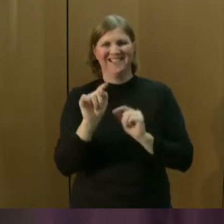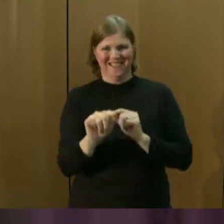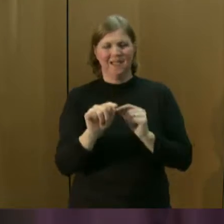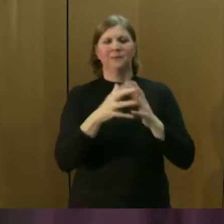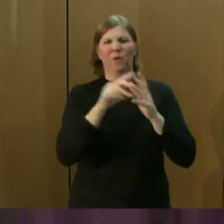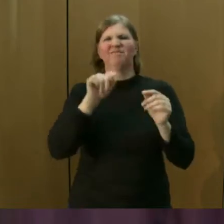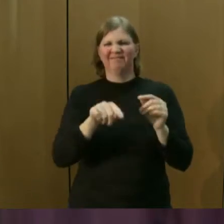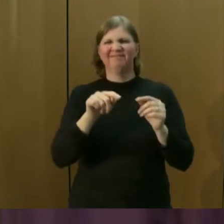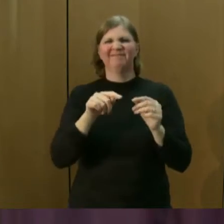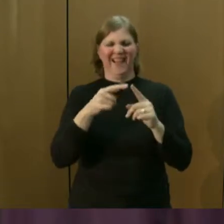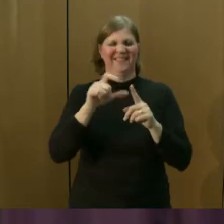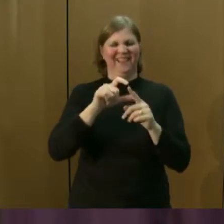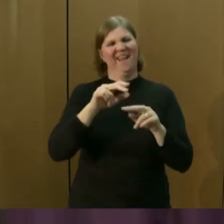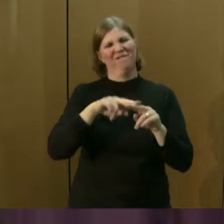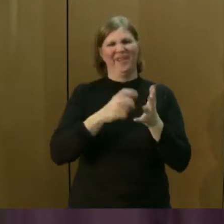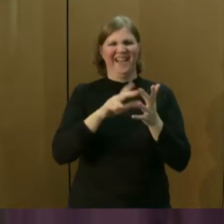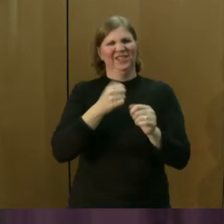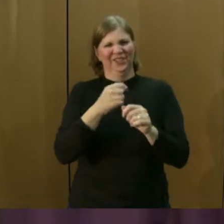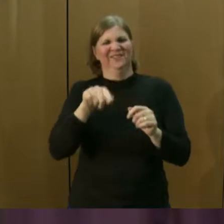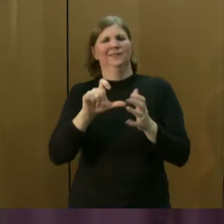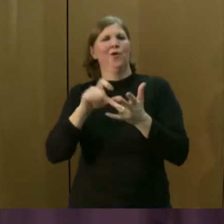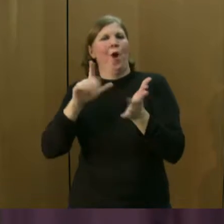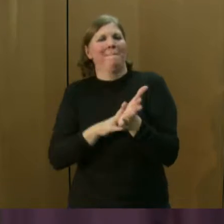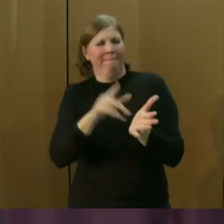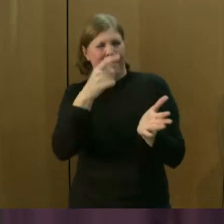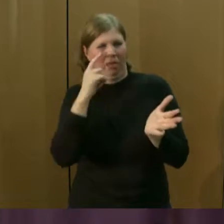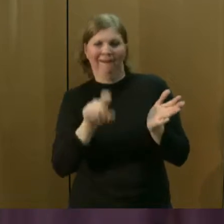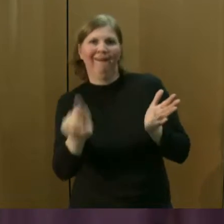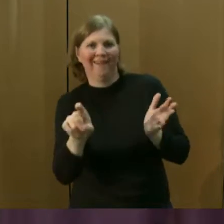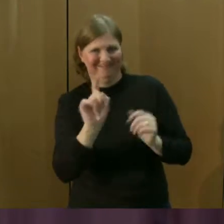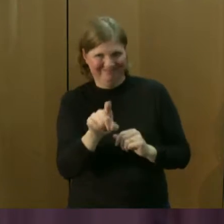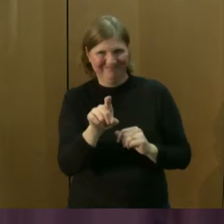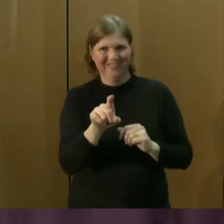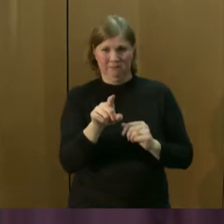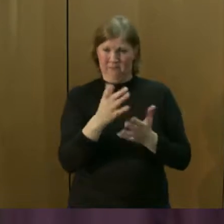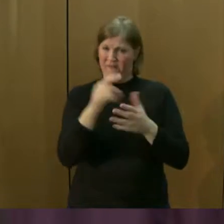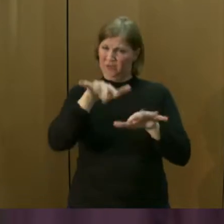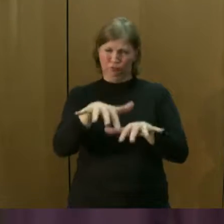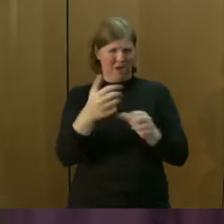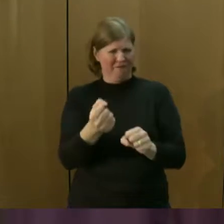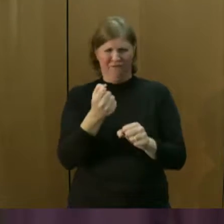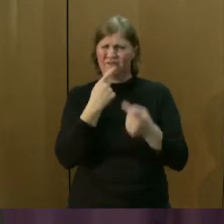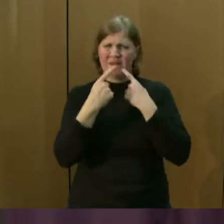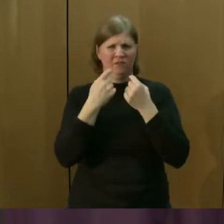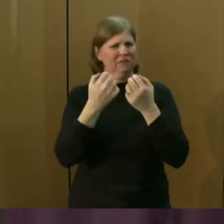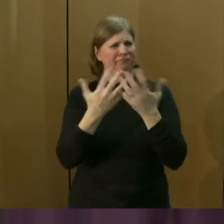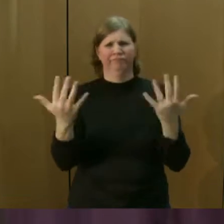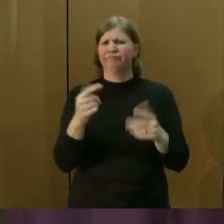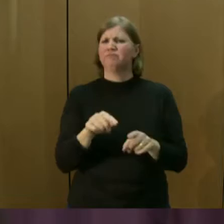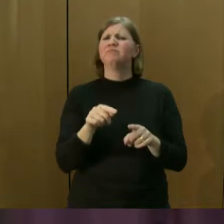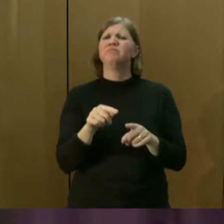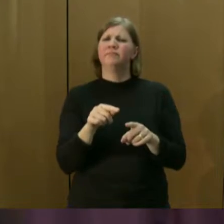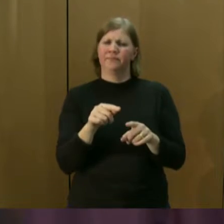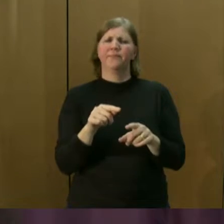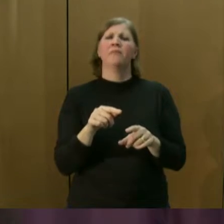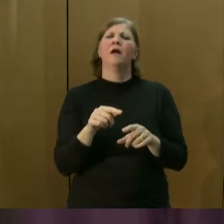www.edfringe.com. And there's an enormous amount of resource on there, but one thing we would urge you to do is to sign up to our mailing list, which is a great place